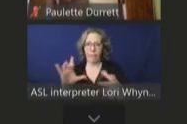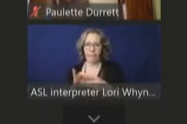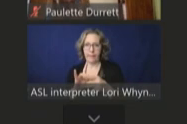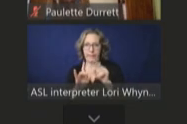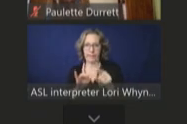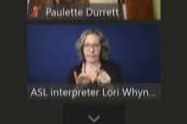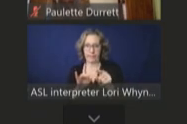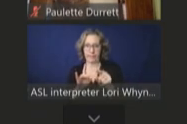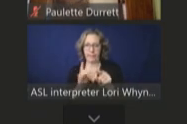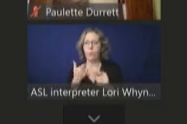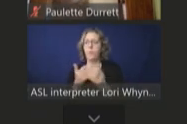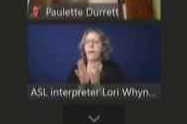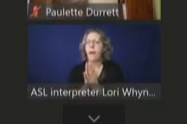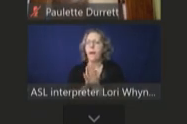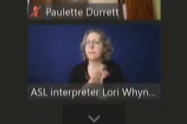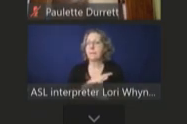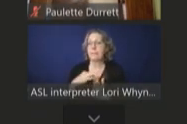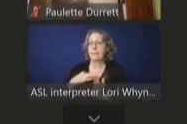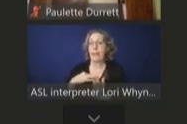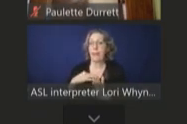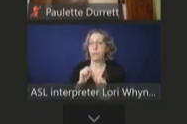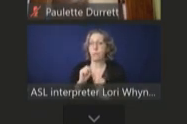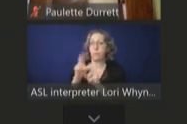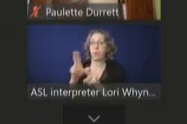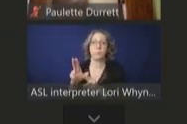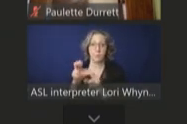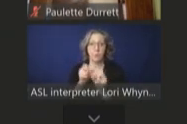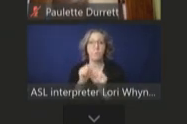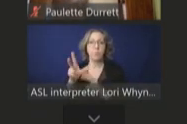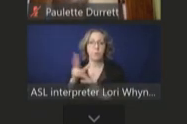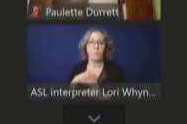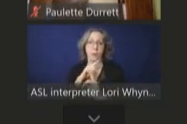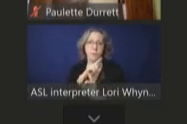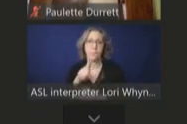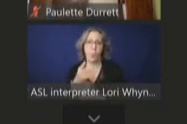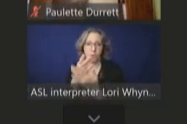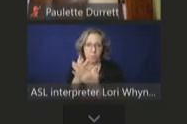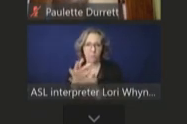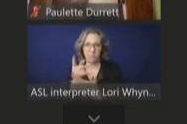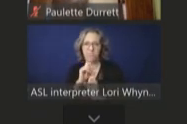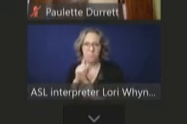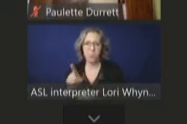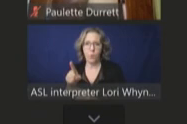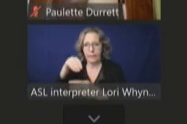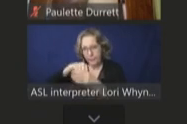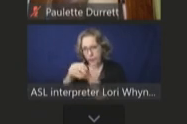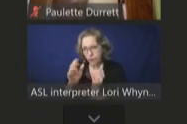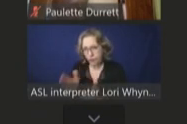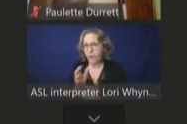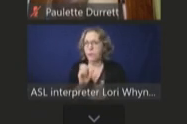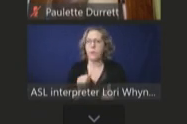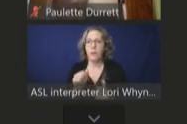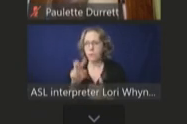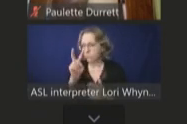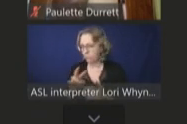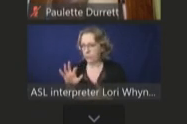to share my report in the chat so that you can click on any of the links as we go through the report.